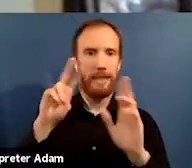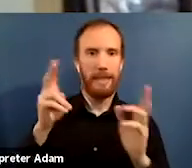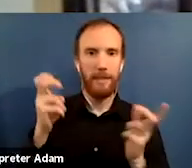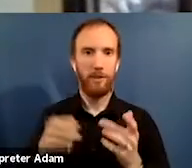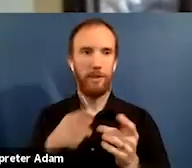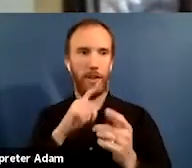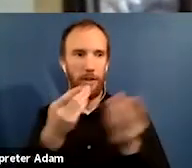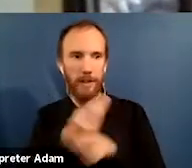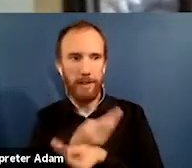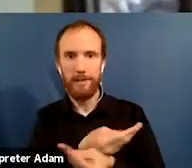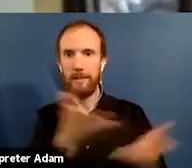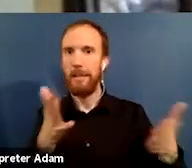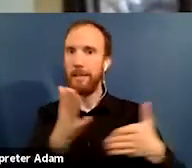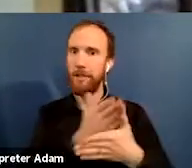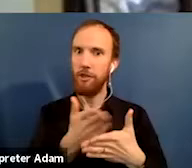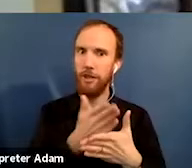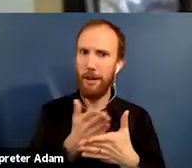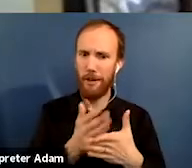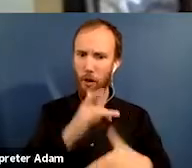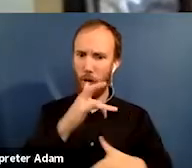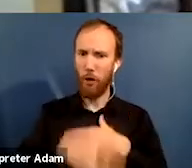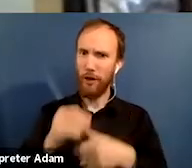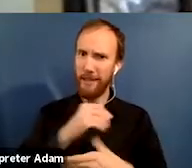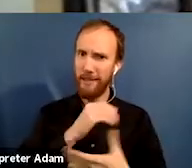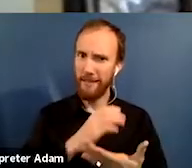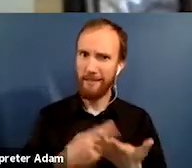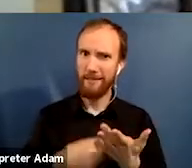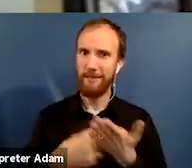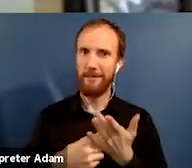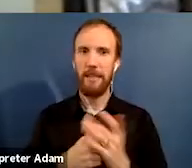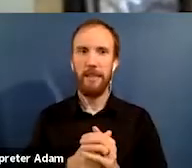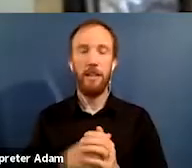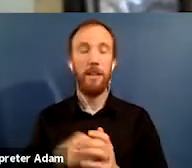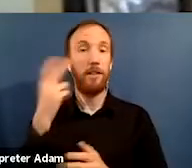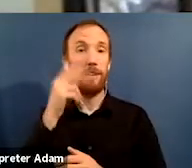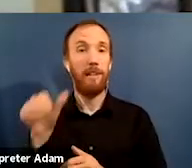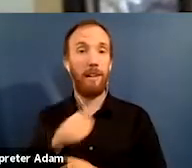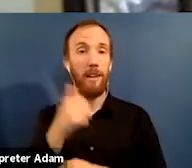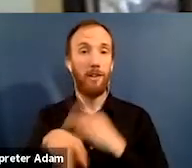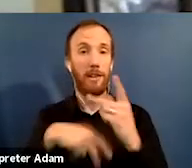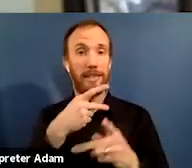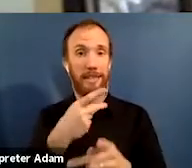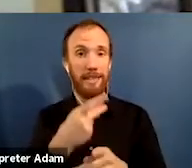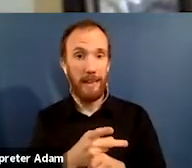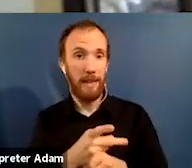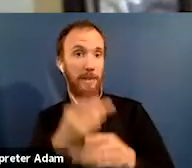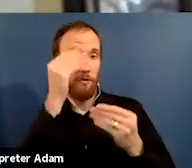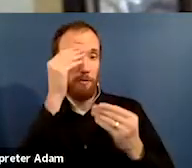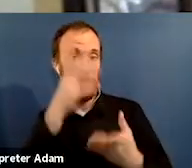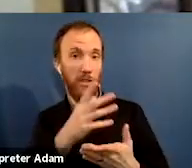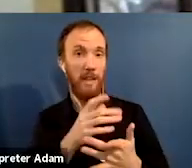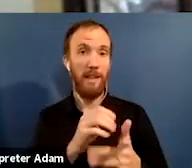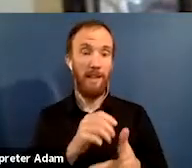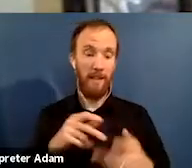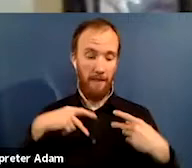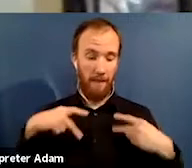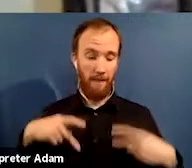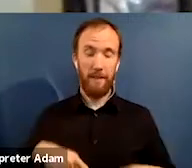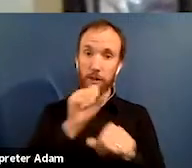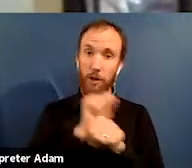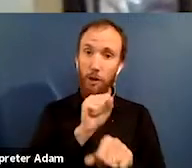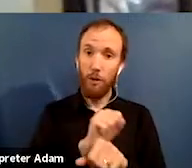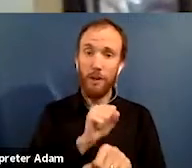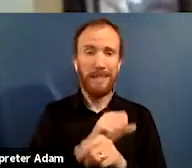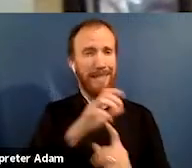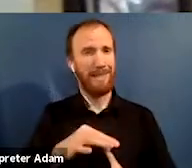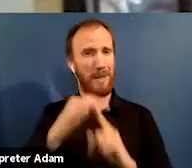conversation. You also get documentation of other types of labor, the real physical costs, especially of Black women newspaper editors, who not only